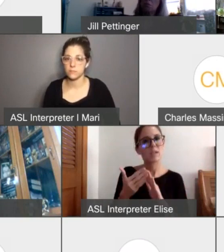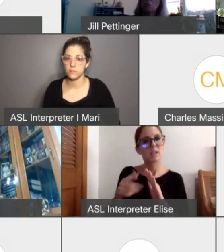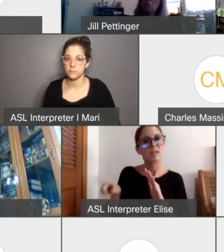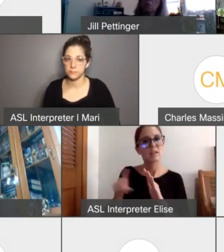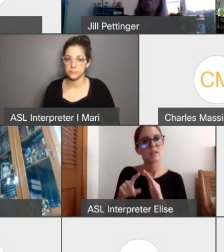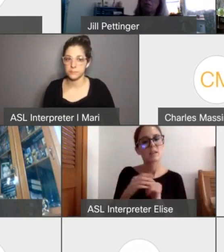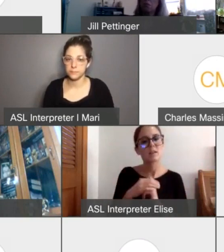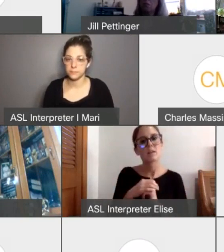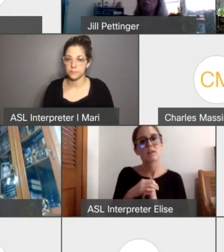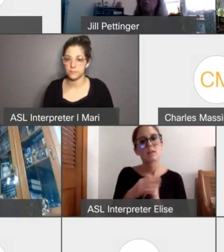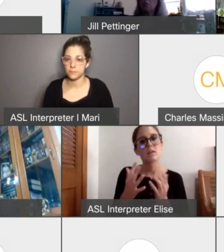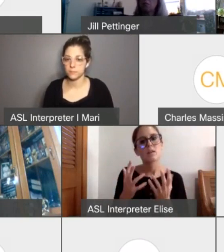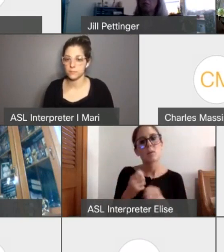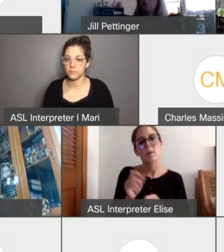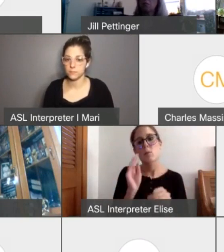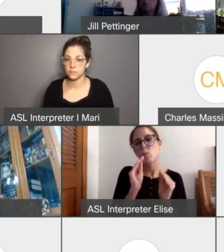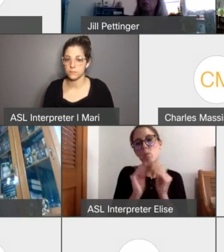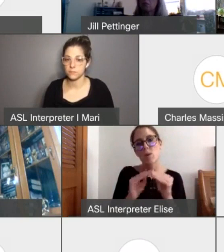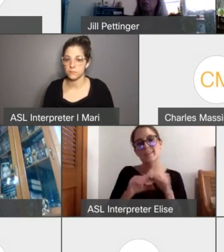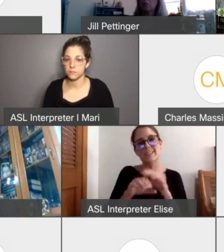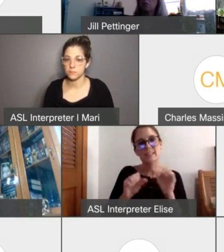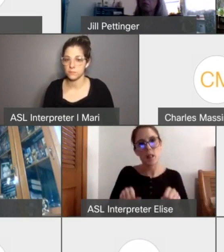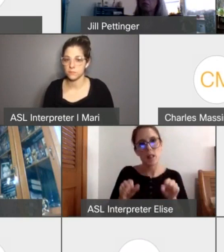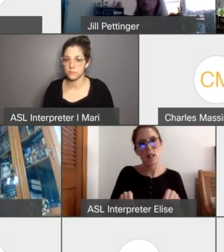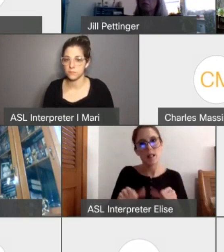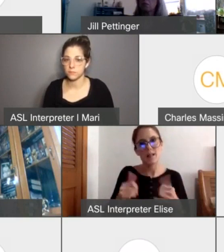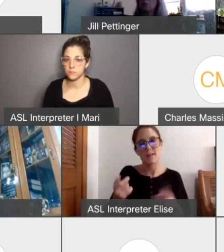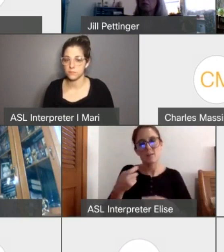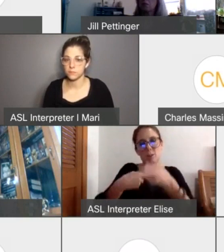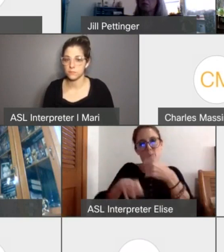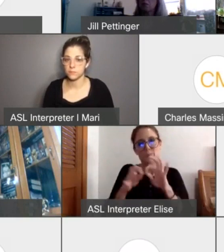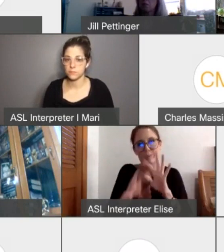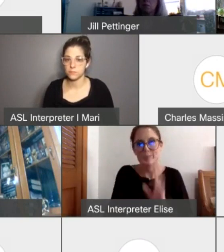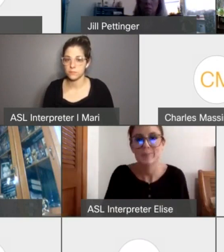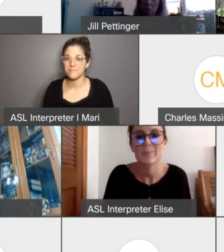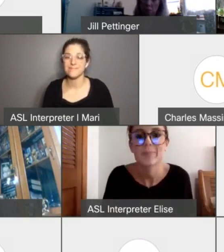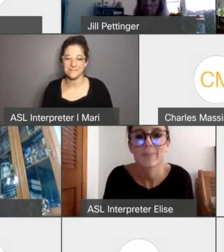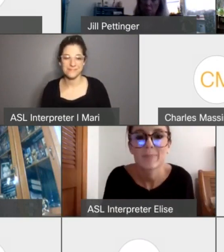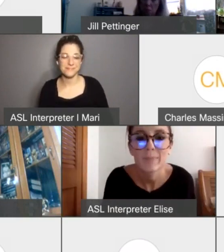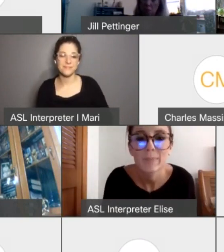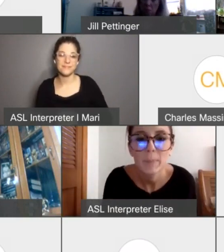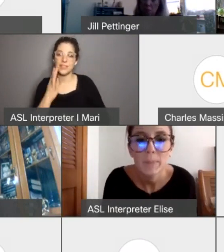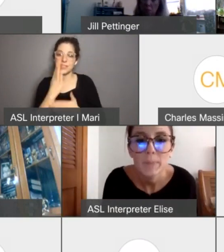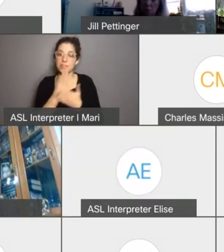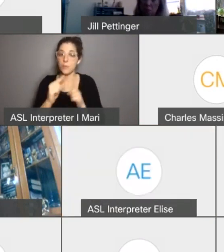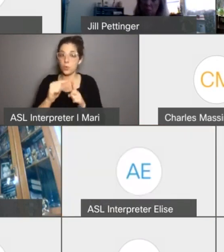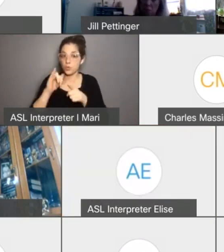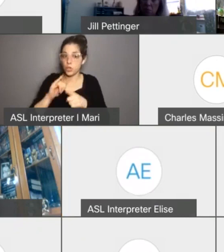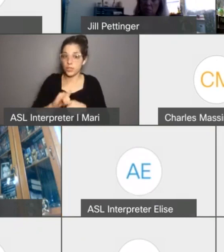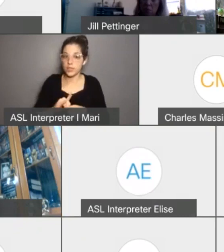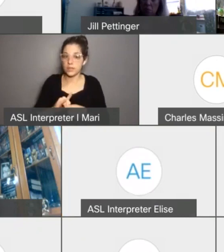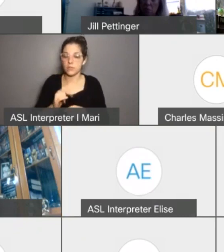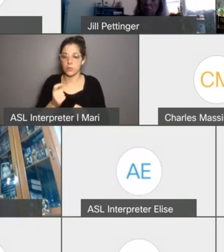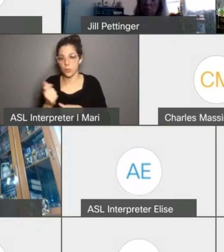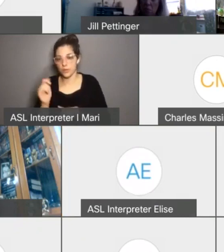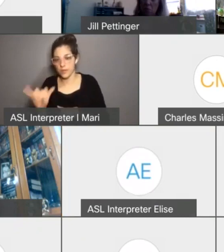also to making it a little more accessible. Like, so some of the wording that was a little jargony was also, we also got rid of that.